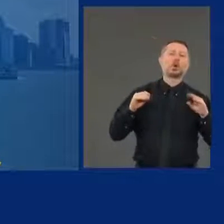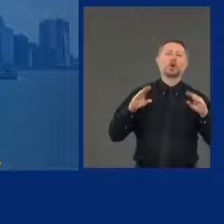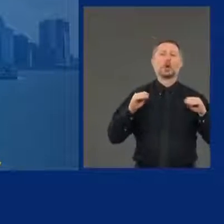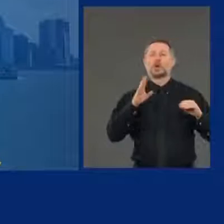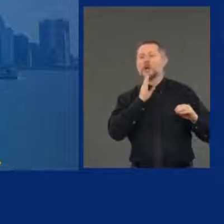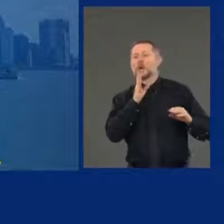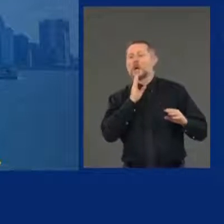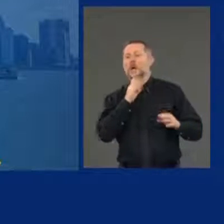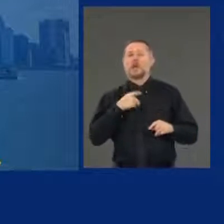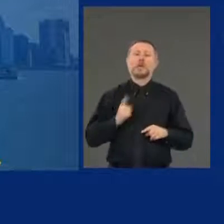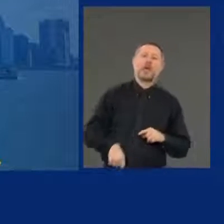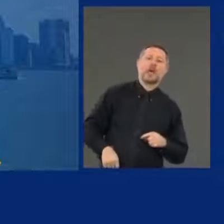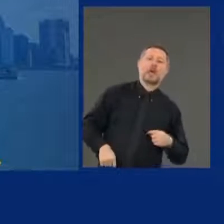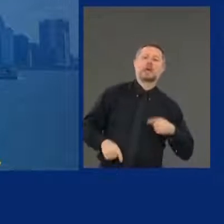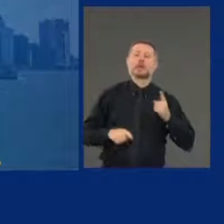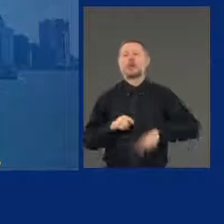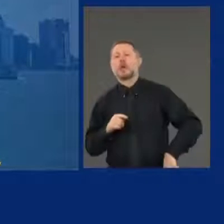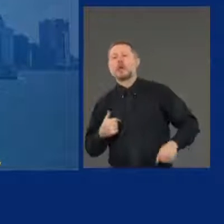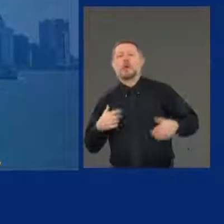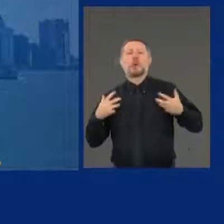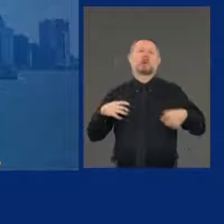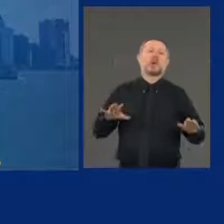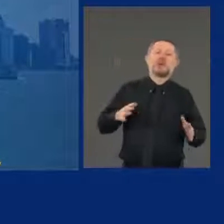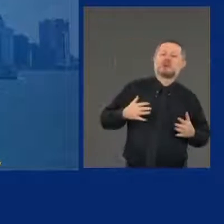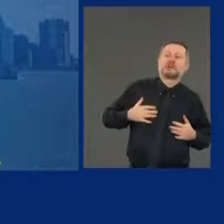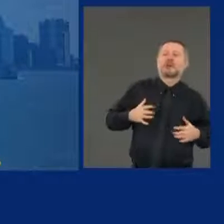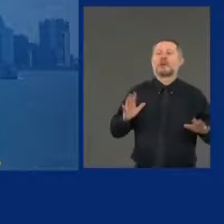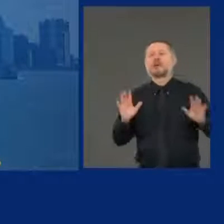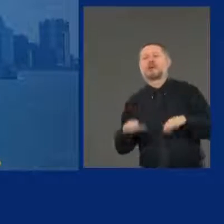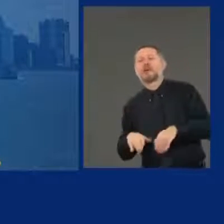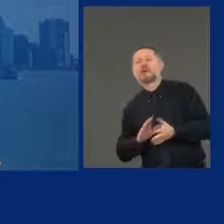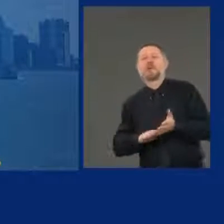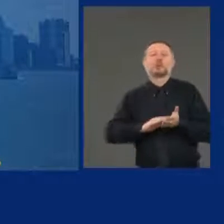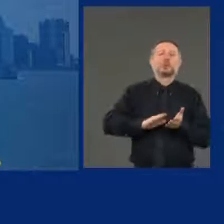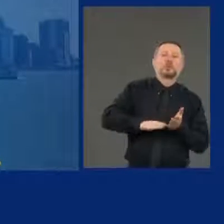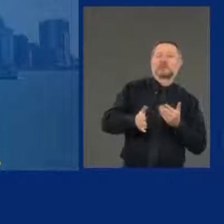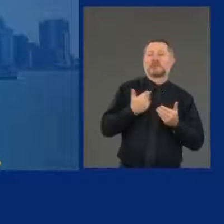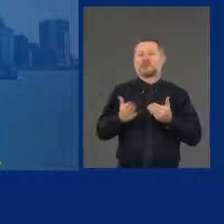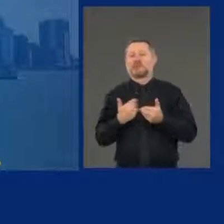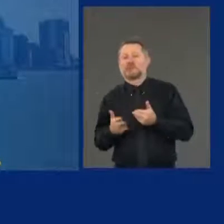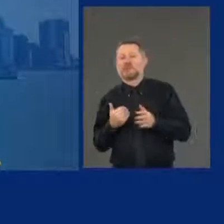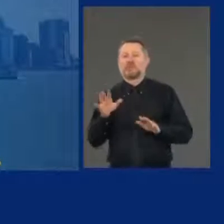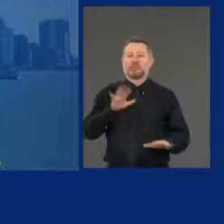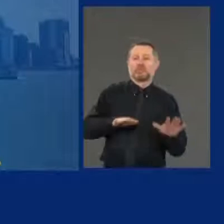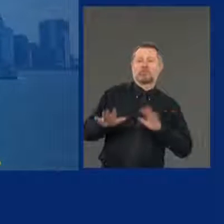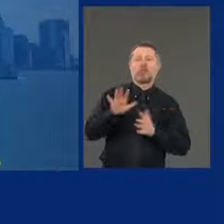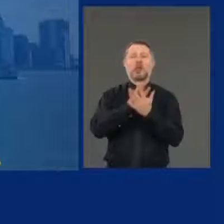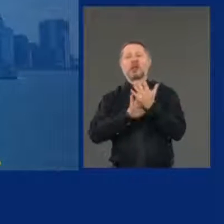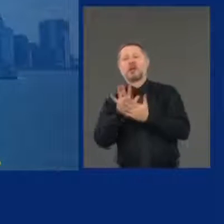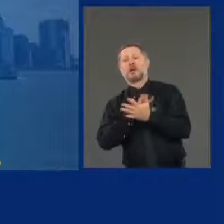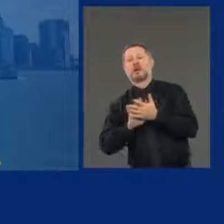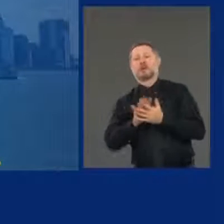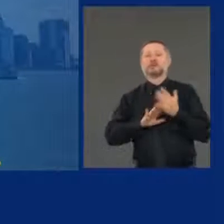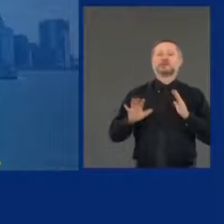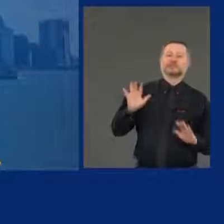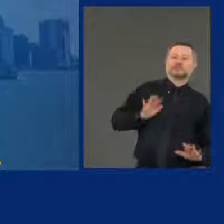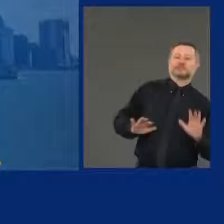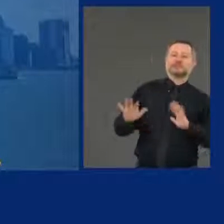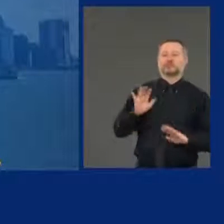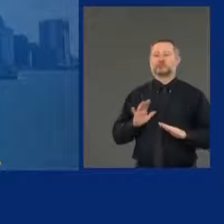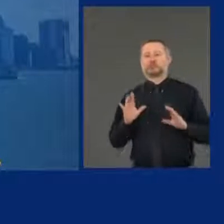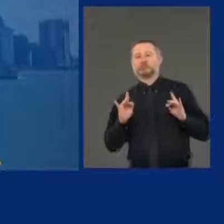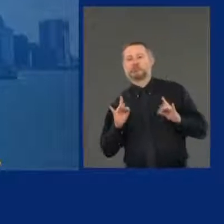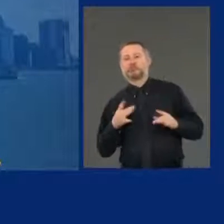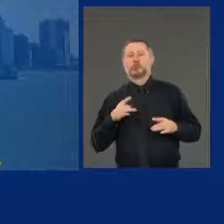what you don't want to do. It's always easy to argue in vague concepts. I don't like this, I don't like this, I don't like this.